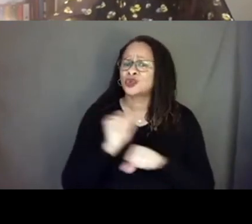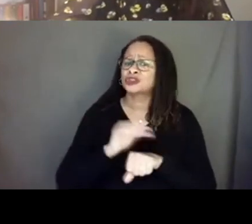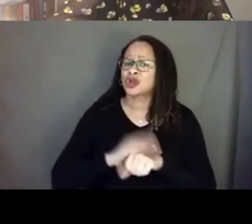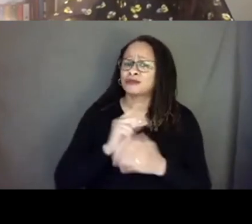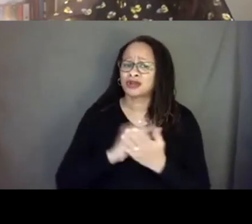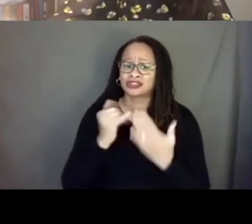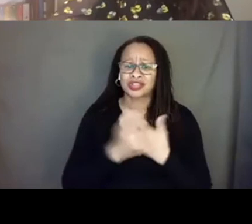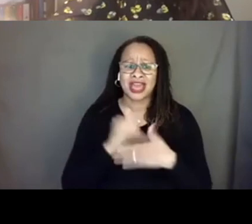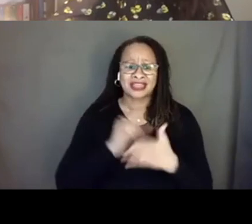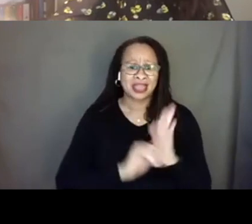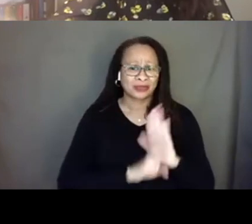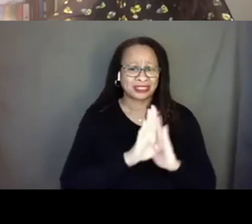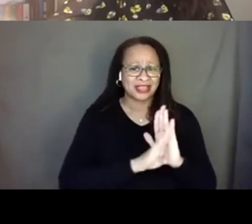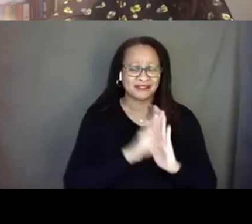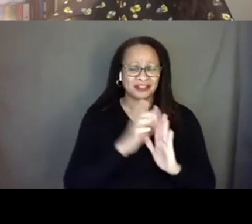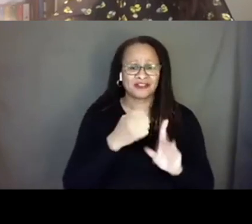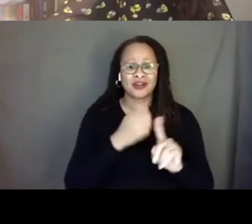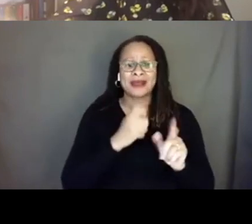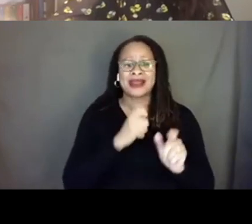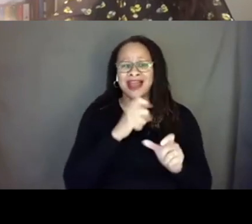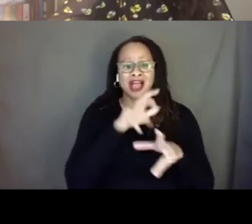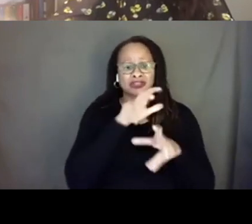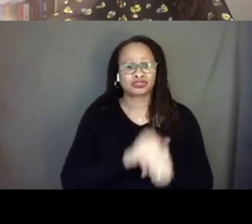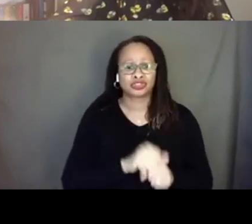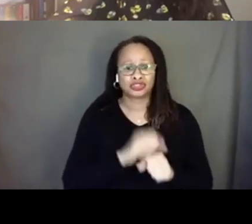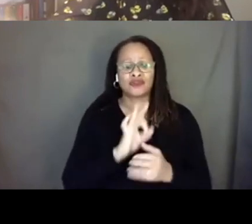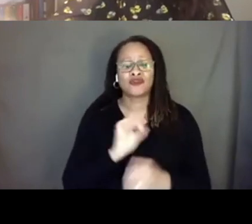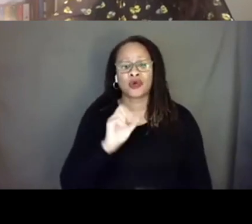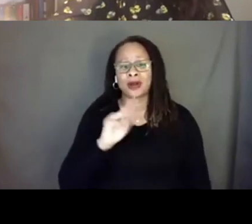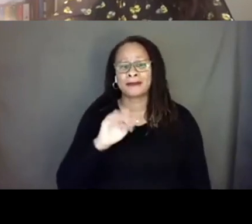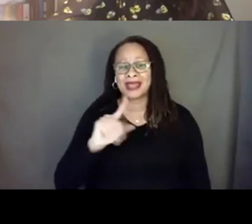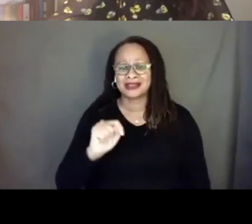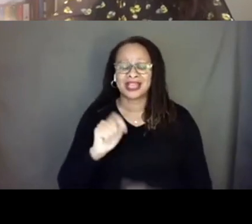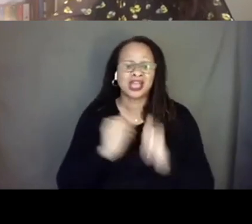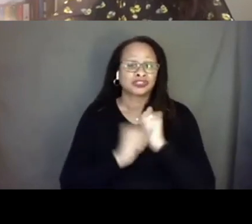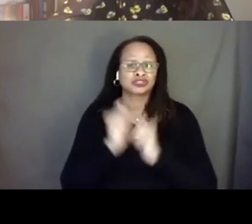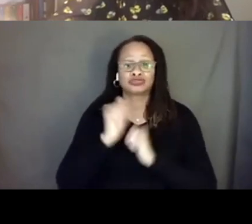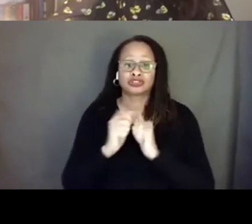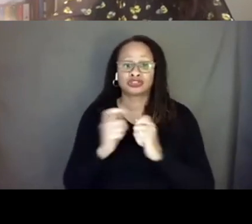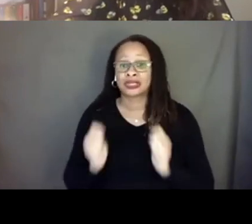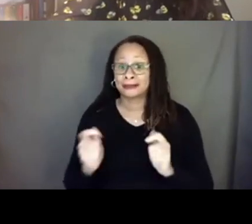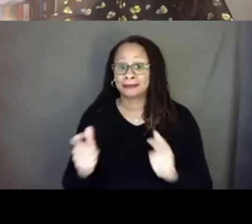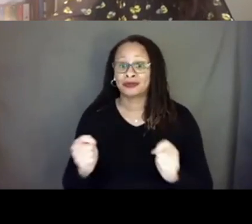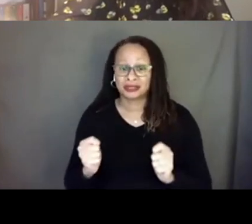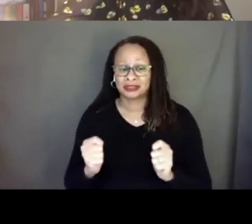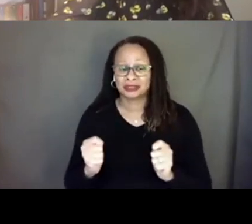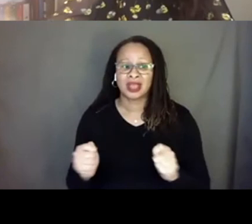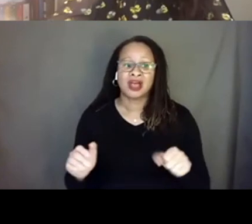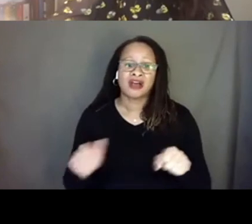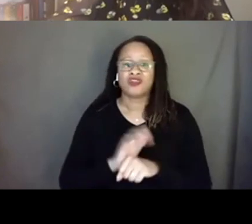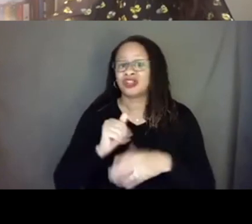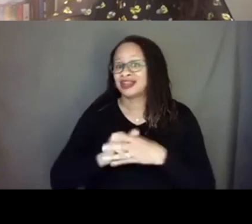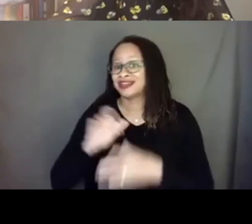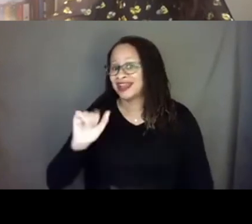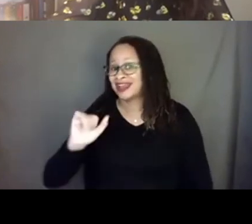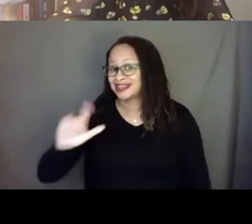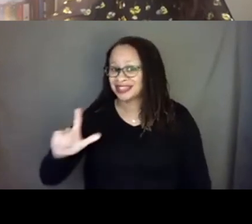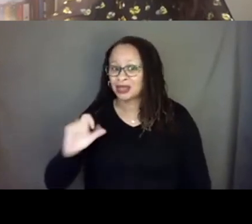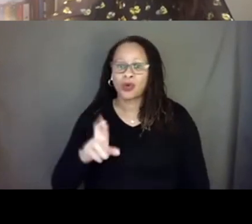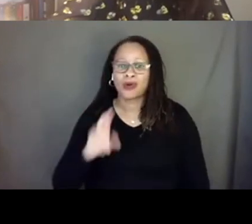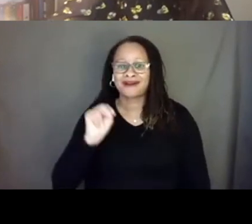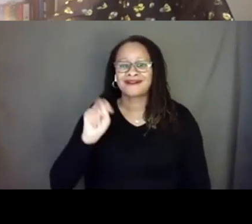were developed from non-traditional formats? For example, structured improv, entirely in ASL, or from a